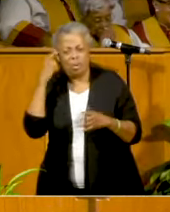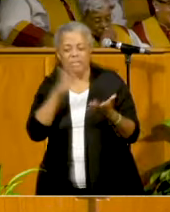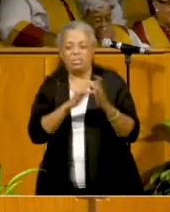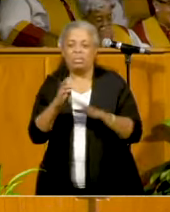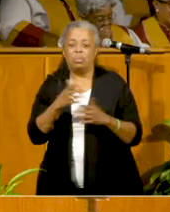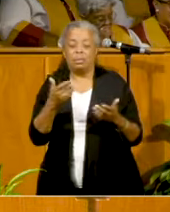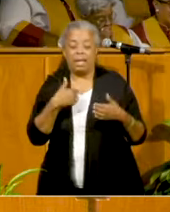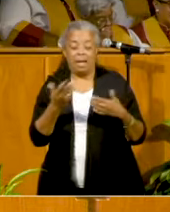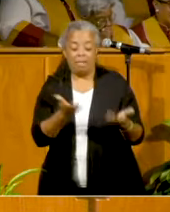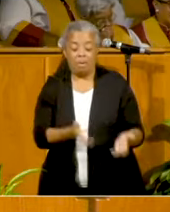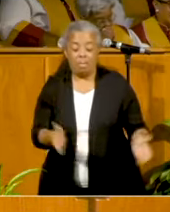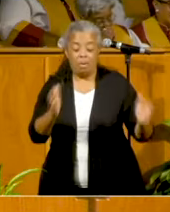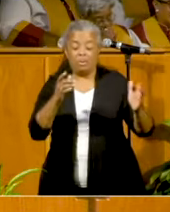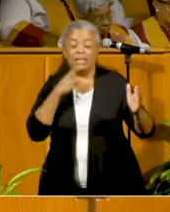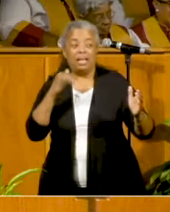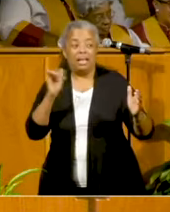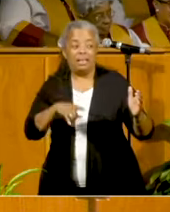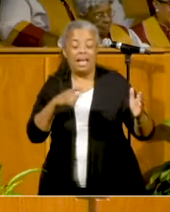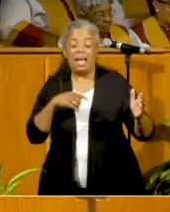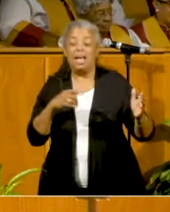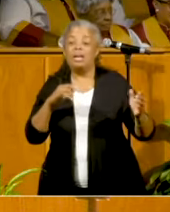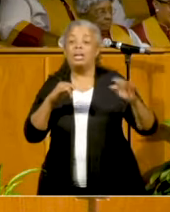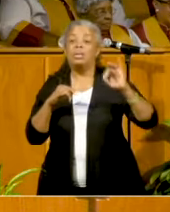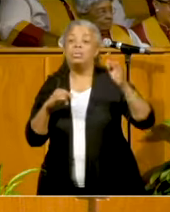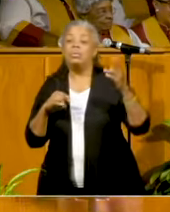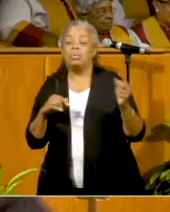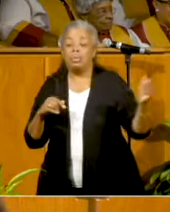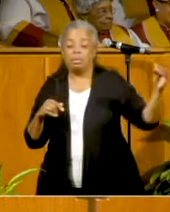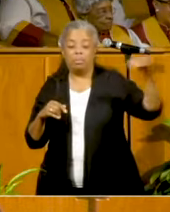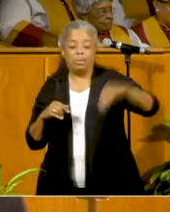was holding a bowl. And as soon as he said that, Judas put his hand in.